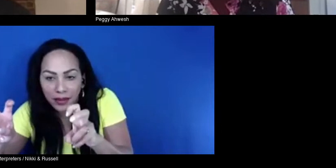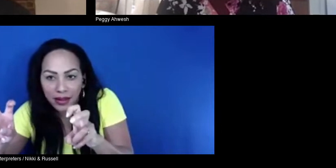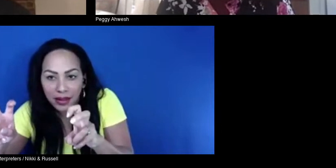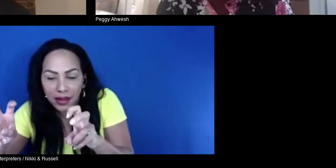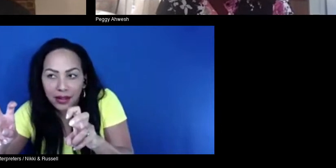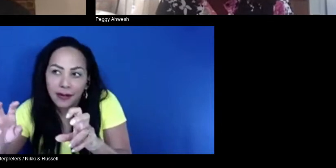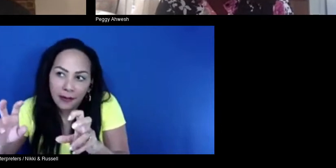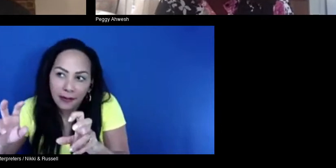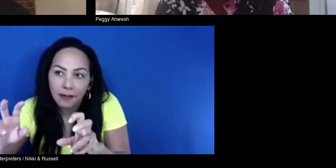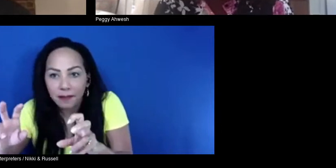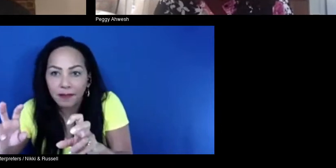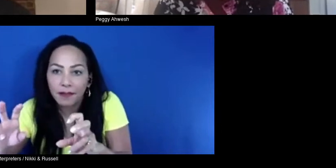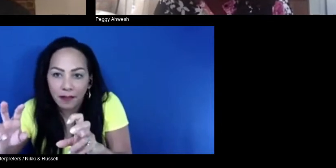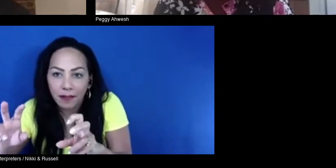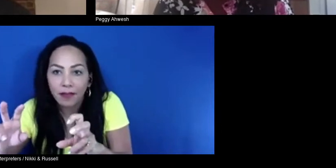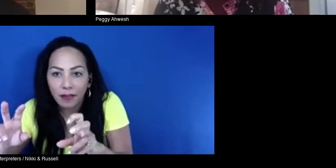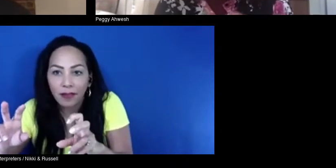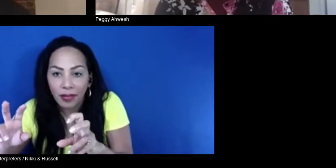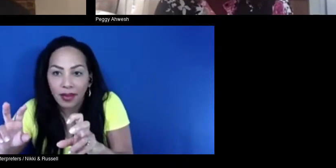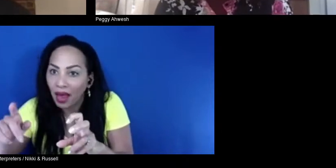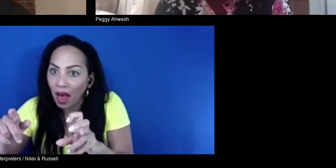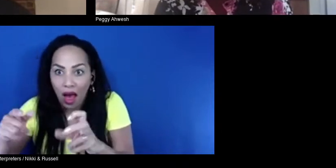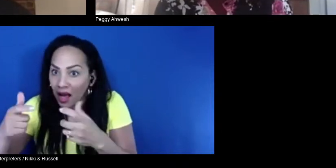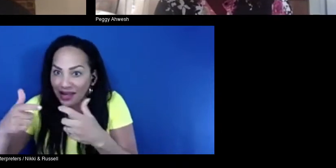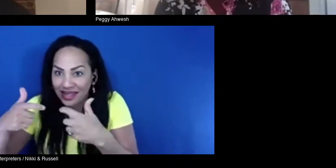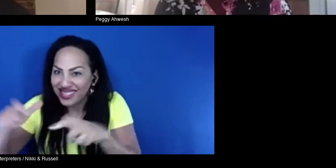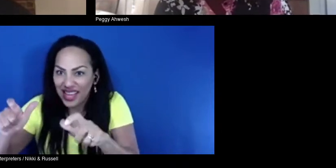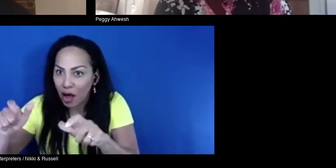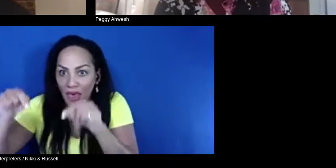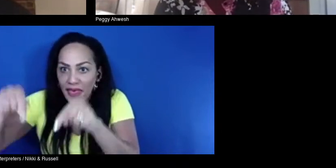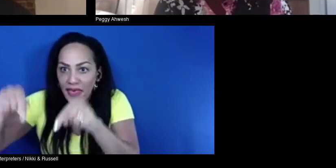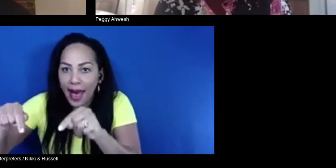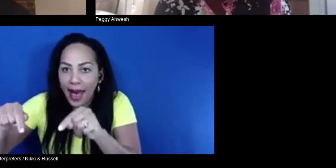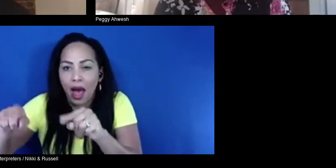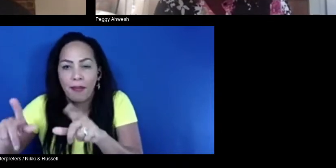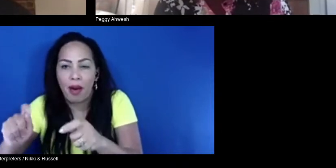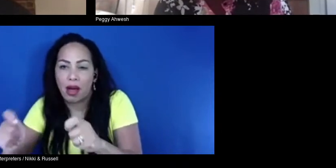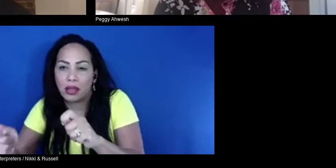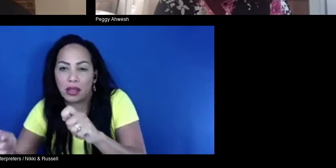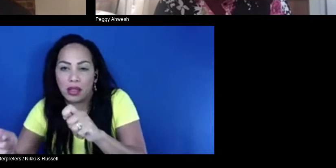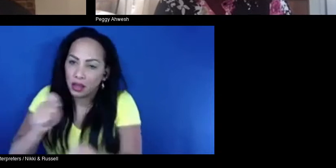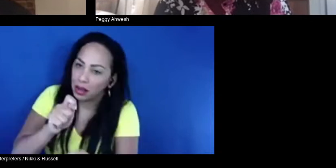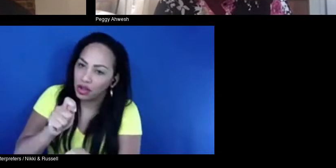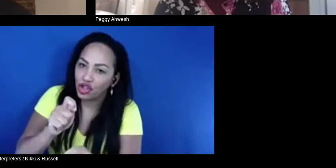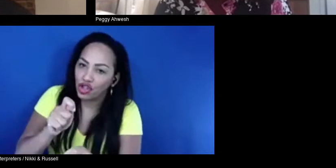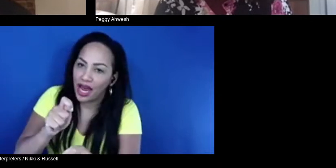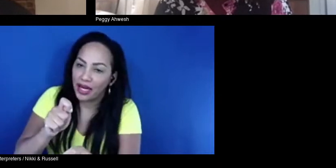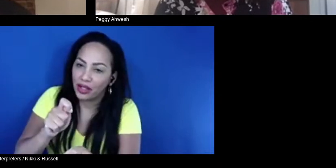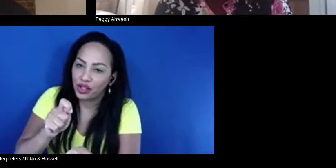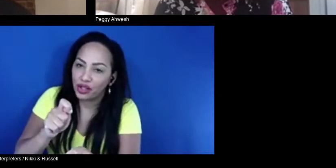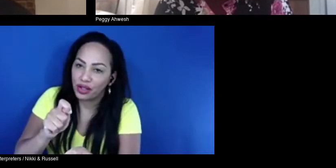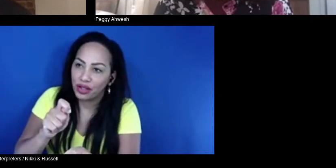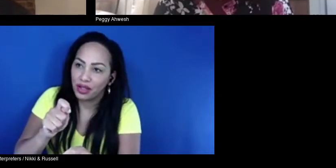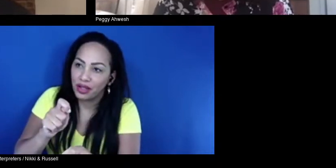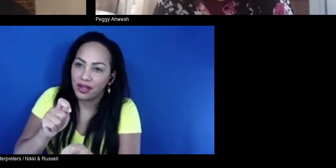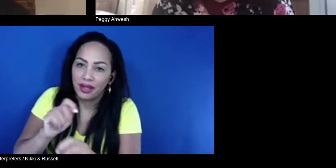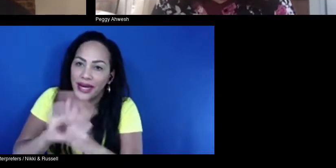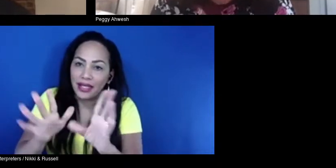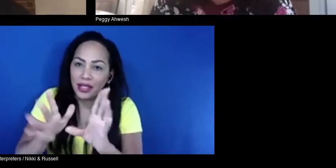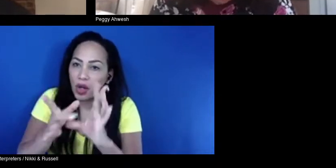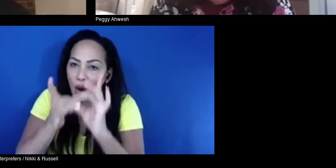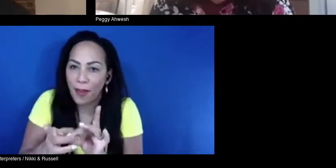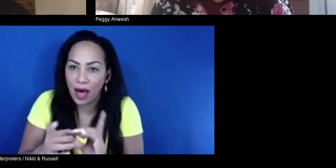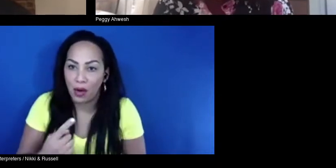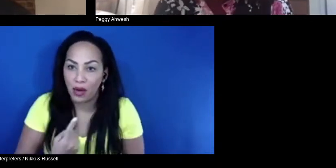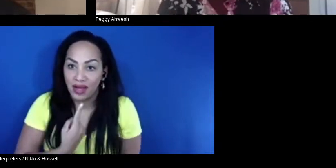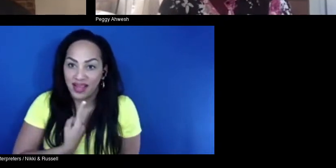the same impulse, but maybe flipped over, where it's like erasing the individual, but it's that's still about that. It's still about the girls and